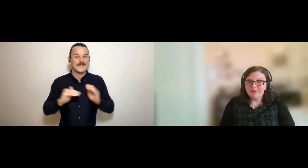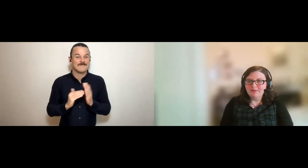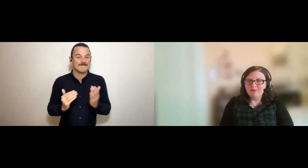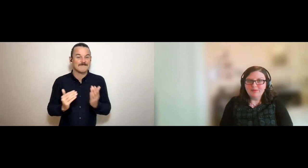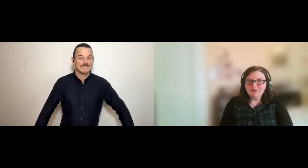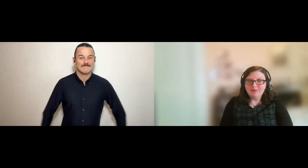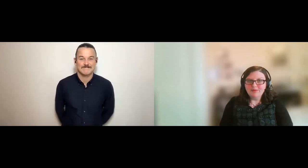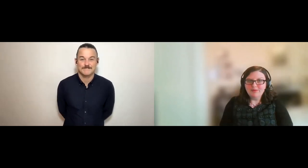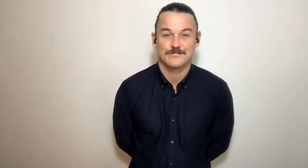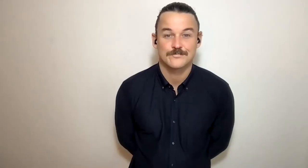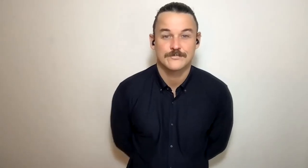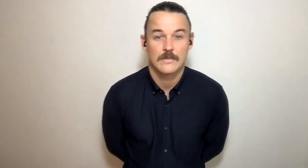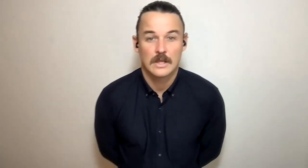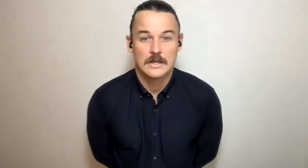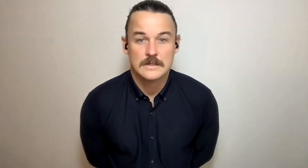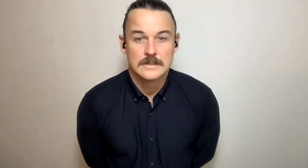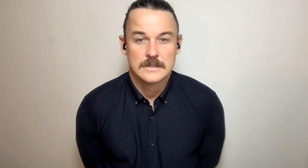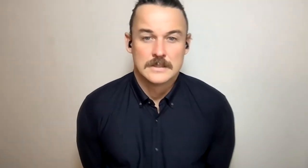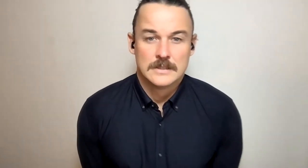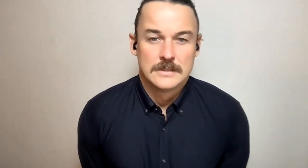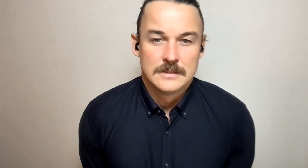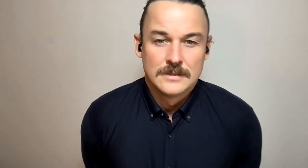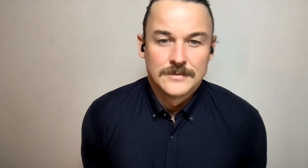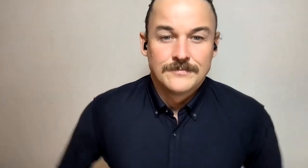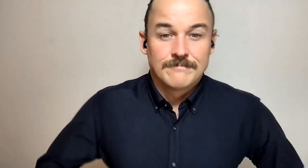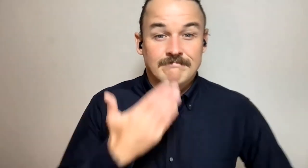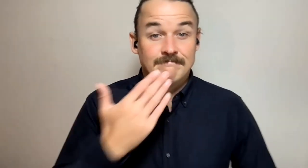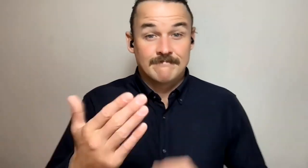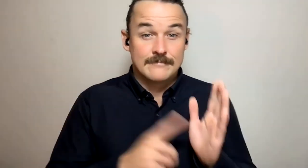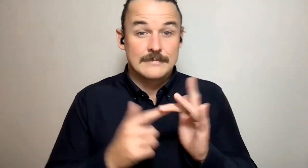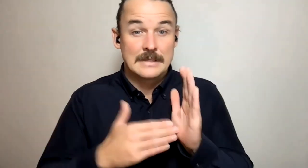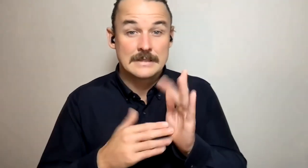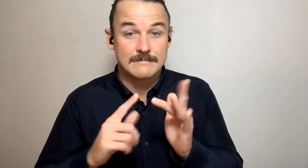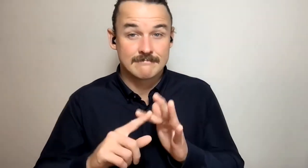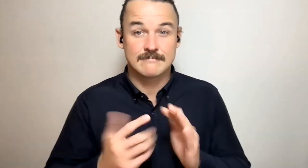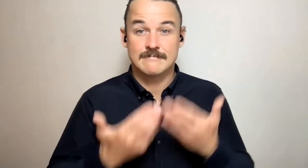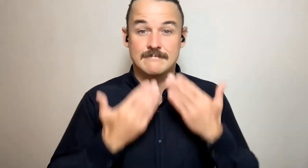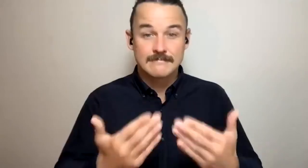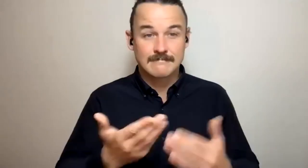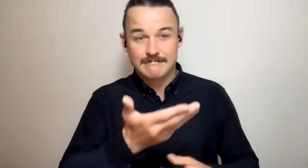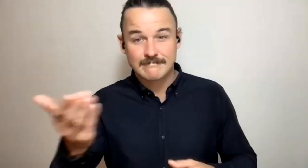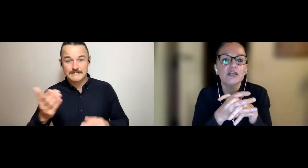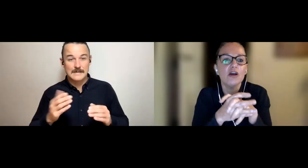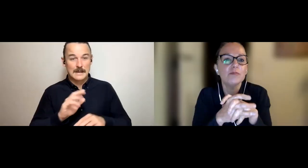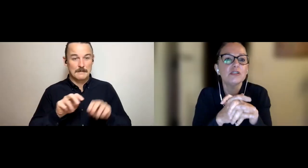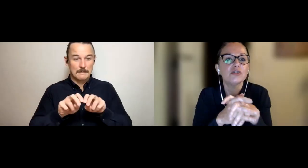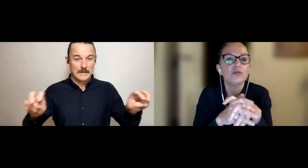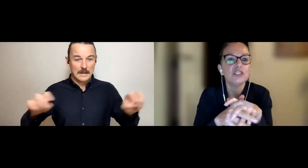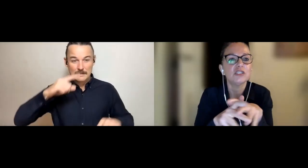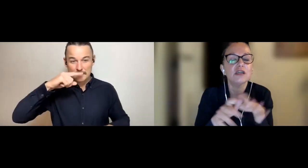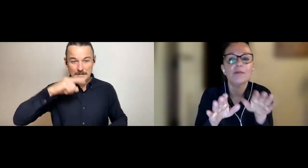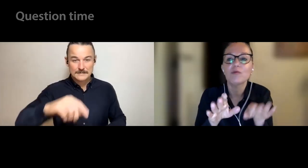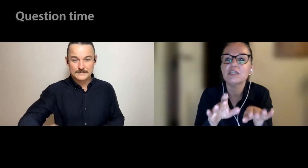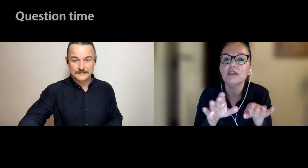Fantastic. Thank you so much. Um, Lizzie and thank you all to our panelists. I'd now like to actually open to